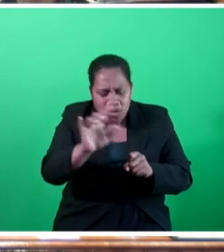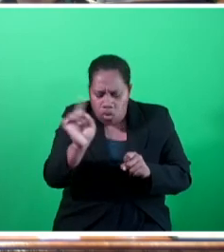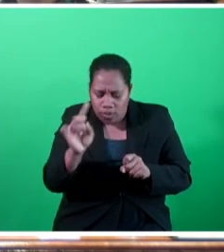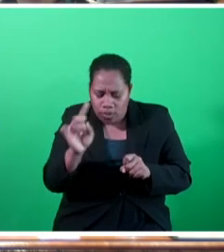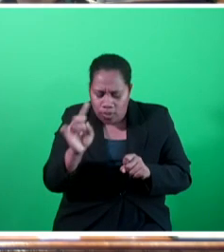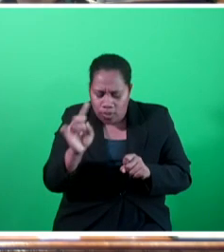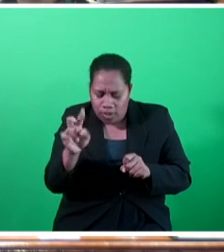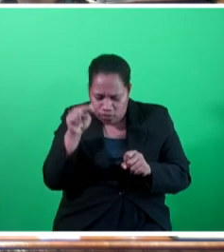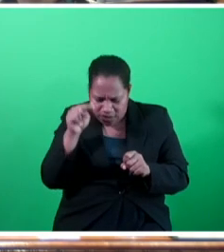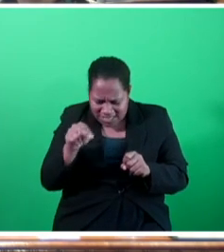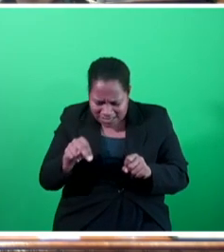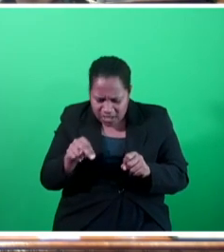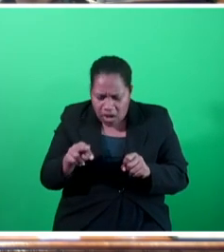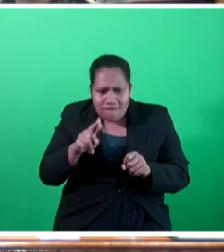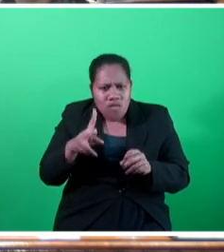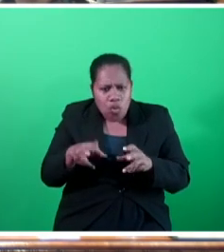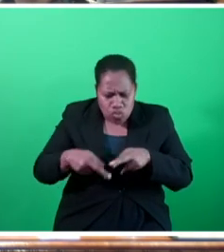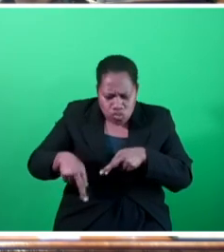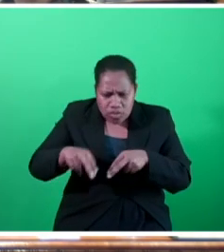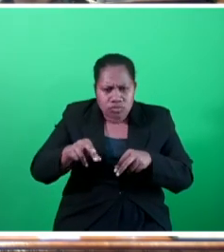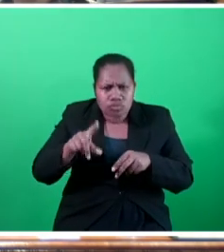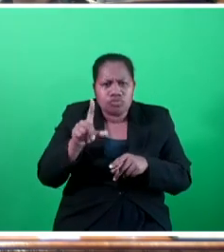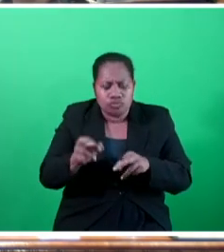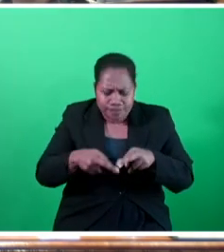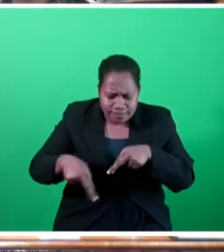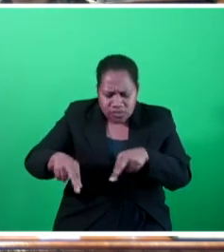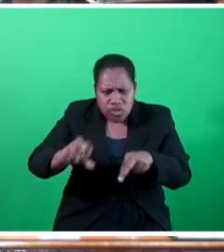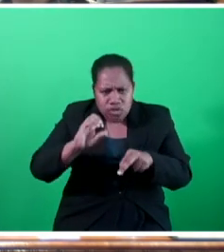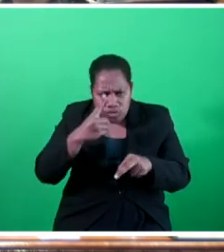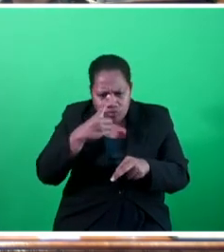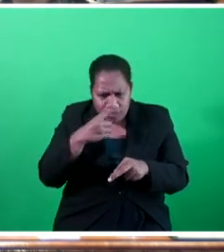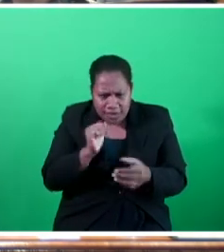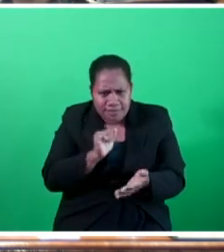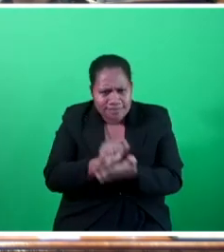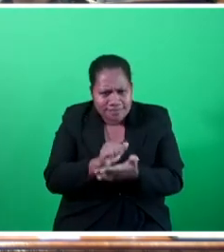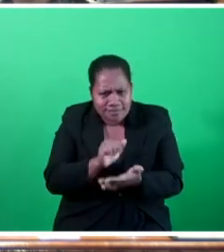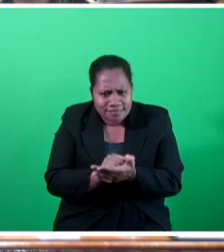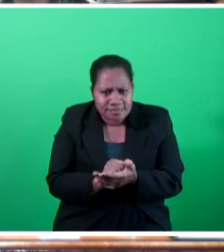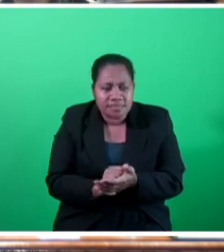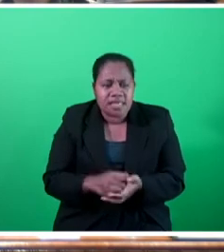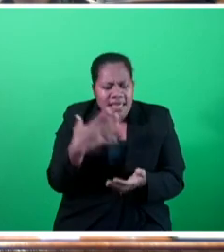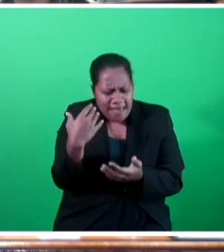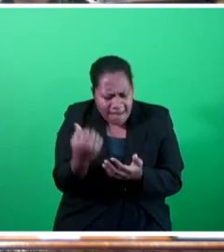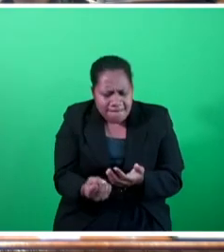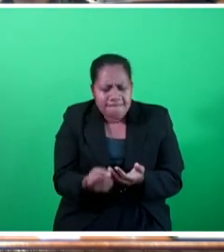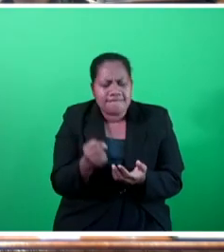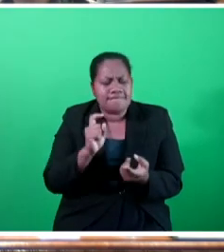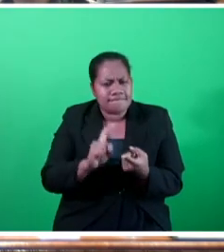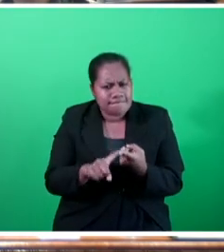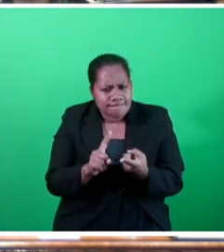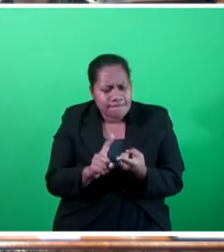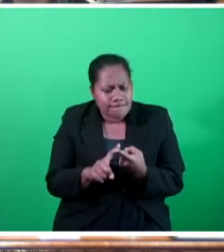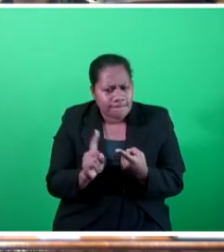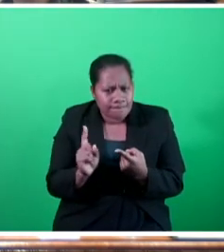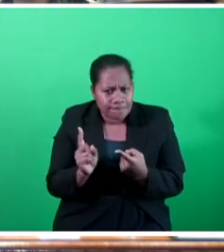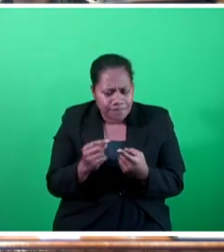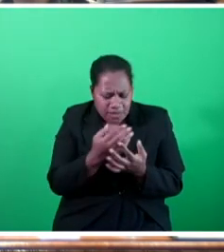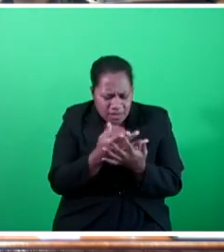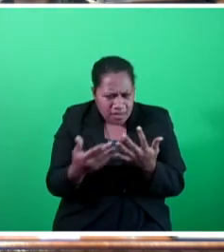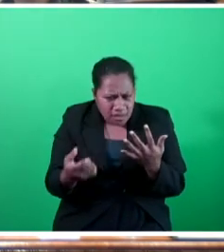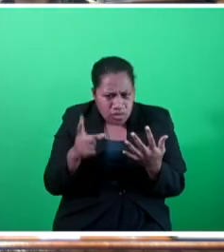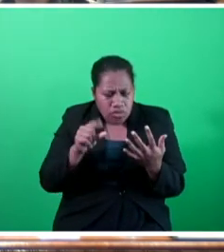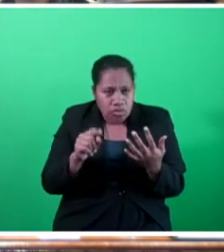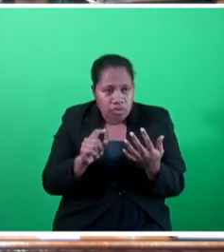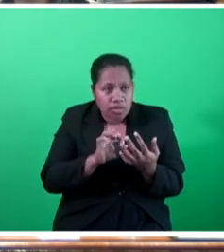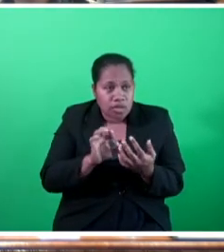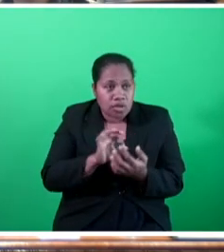to be widened. There's also a couple of options. One of the designs was you don't actually improve the